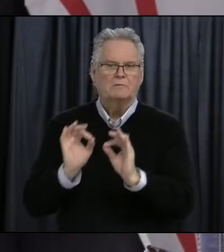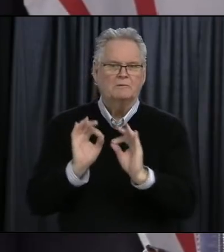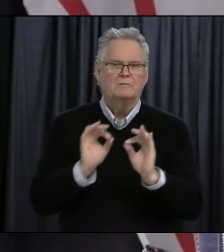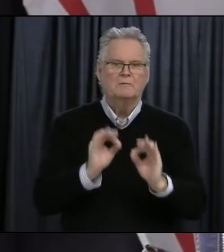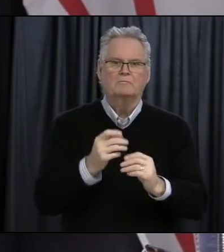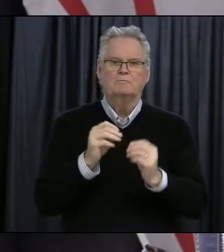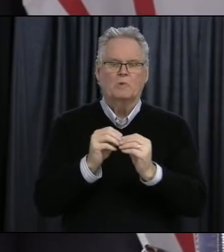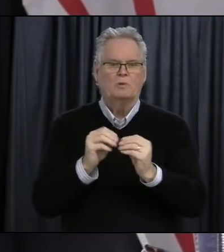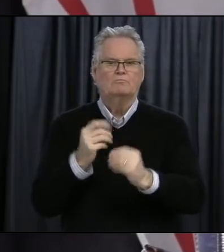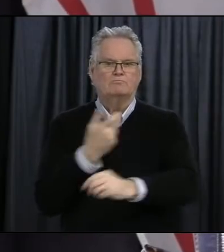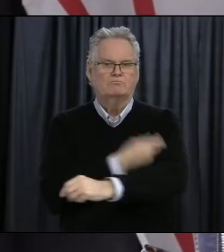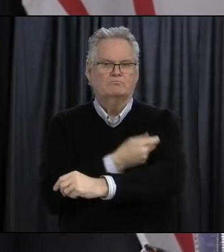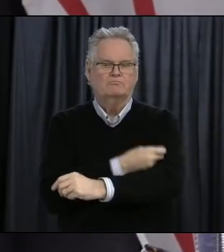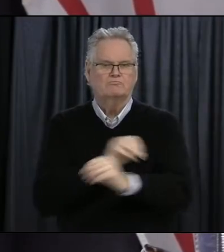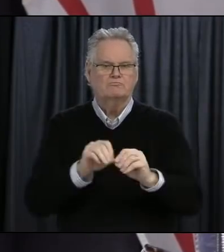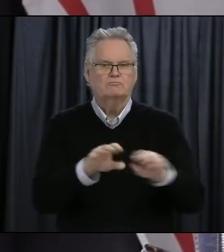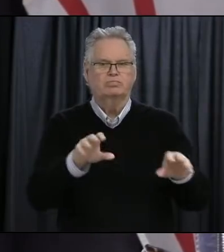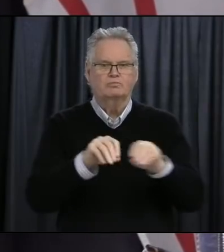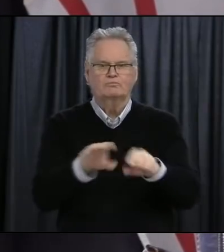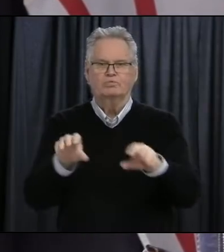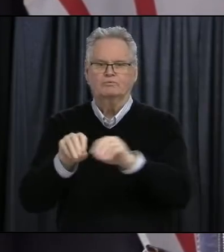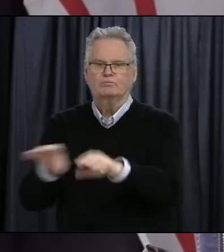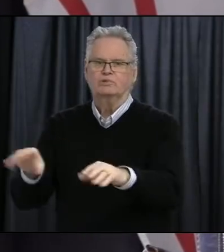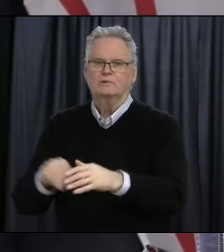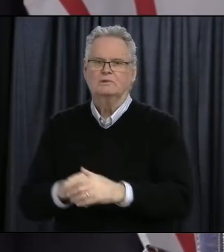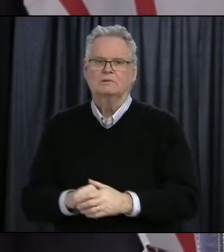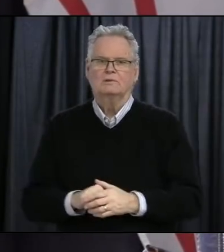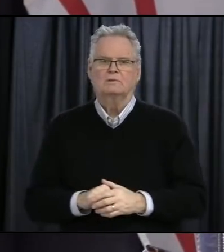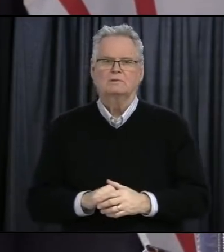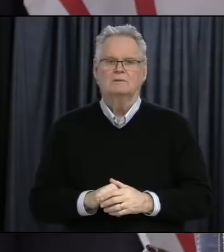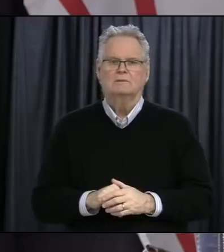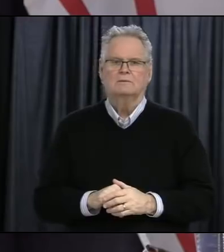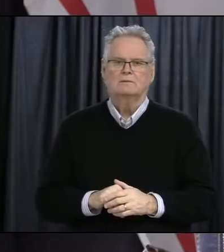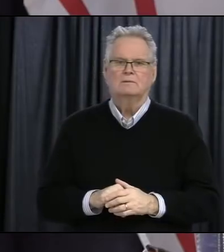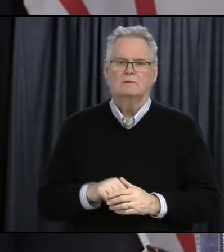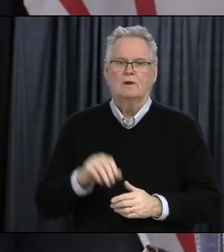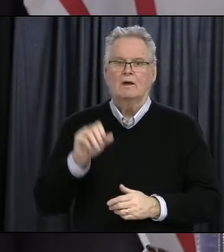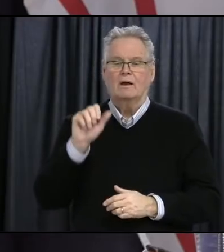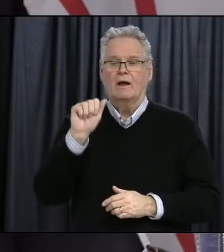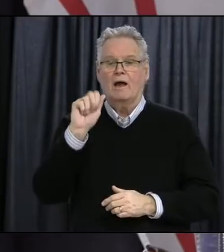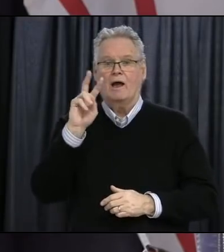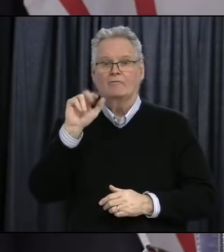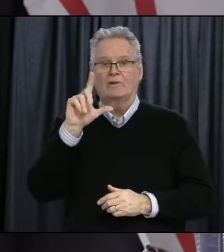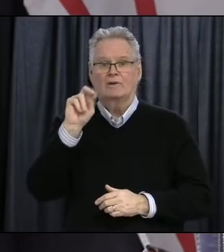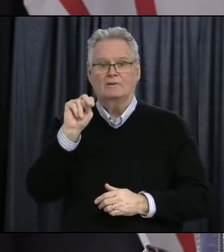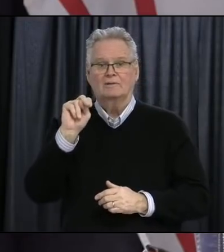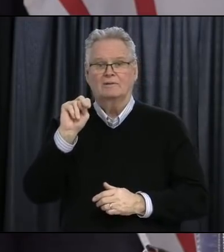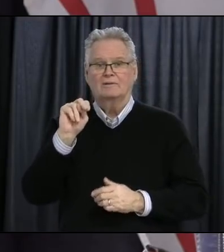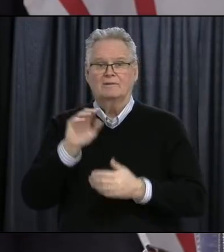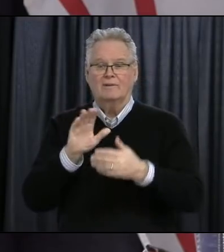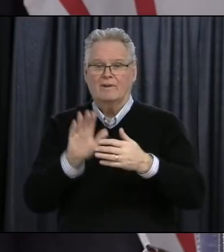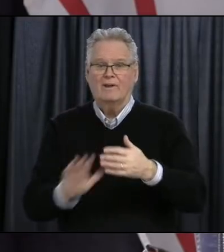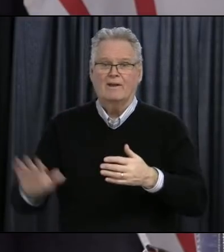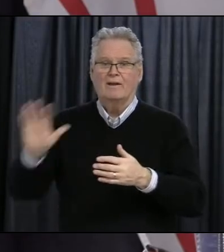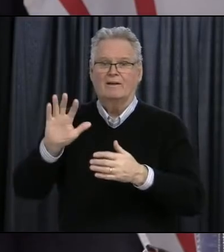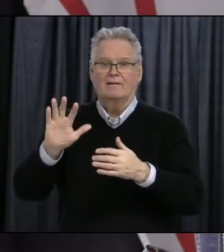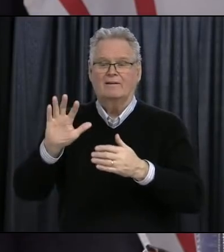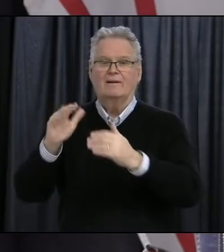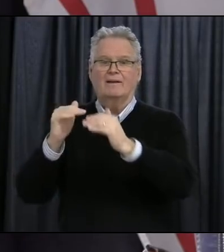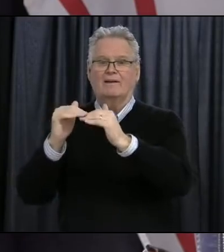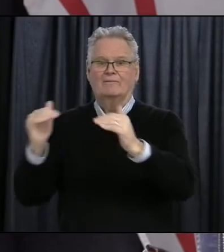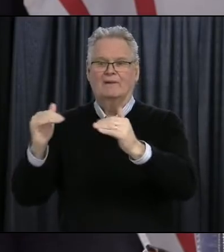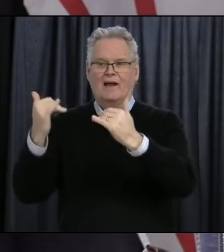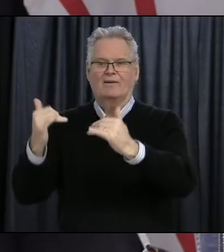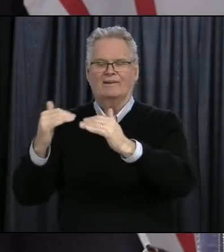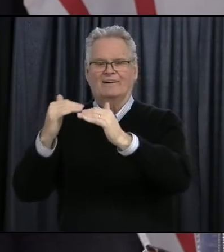into ERMs. The Avalon moving from alert level 4 and the rest of the province moving to alert level 3.